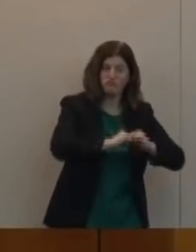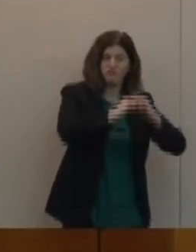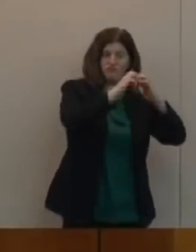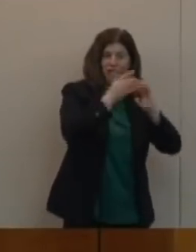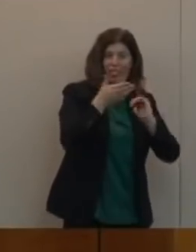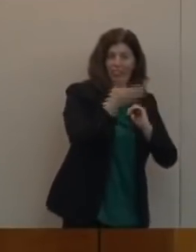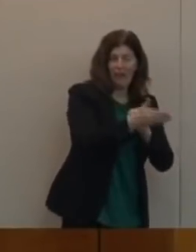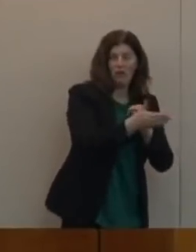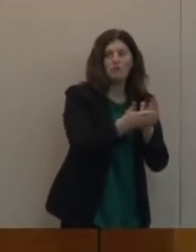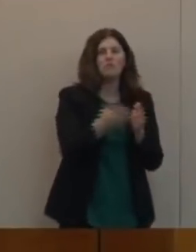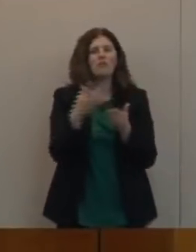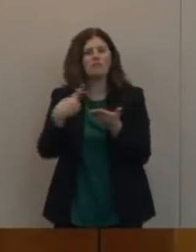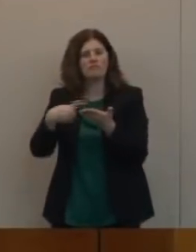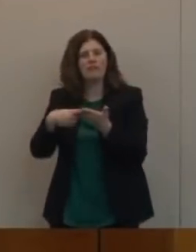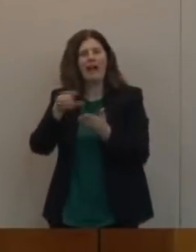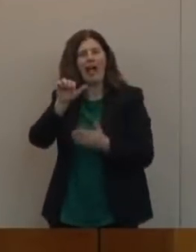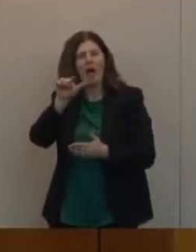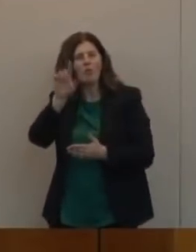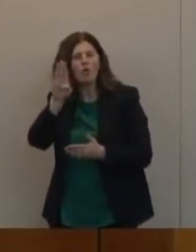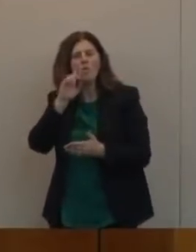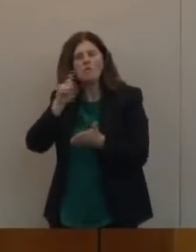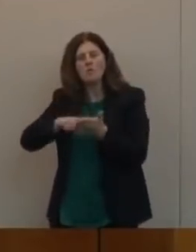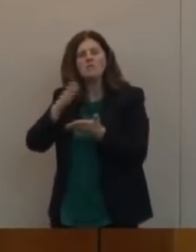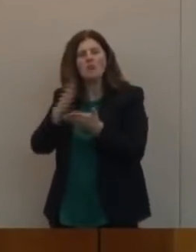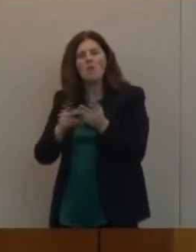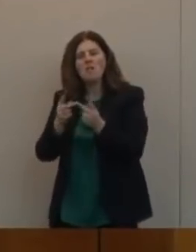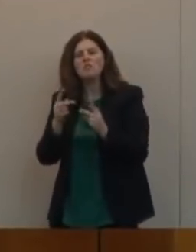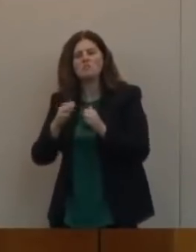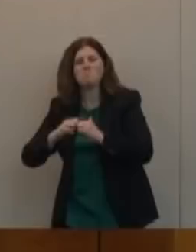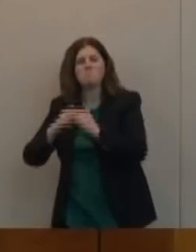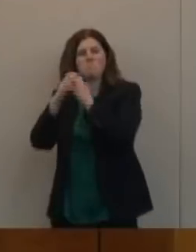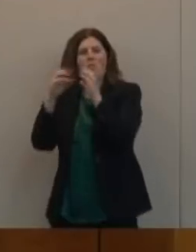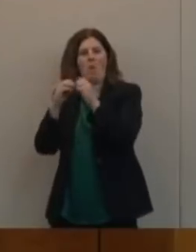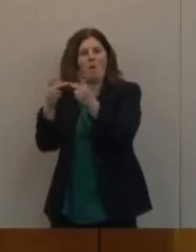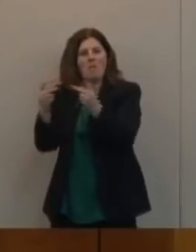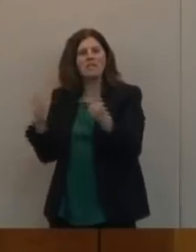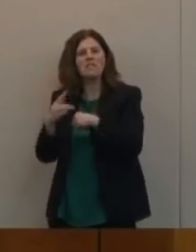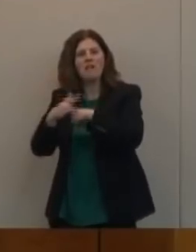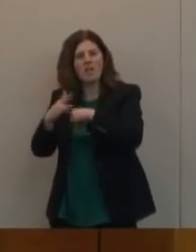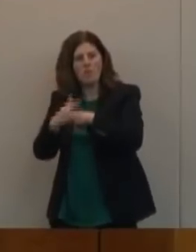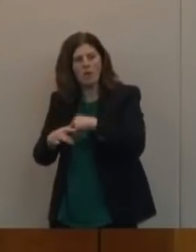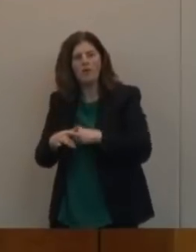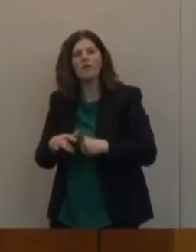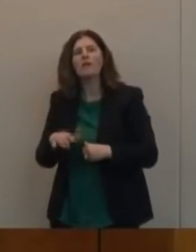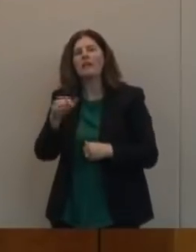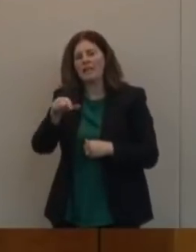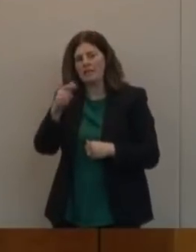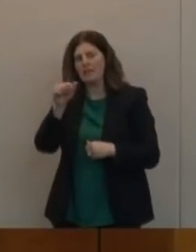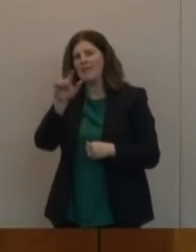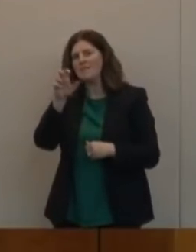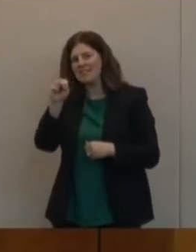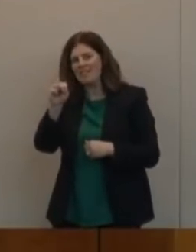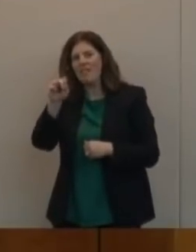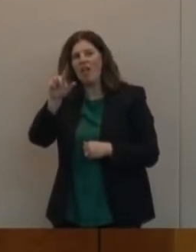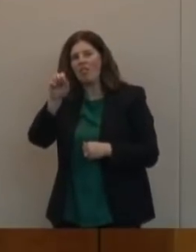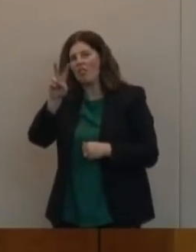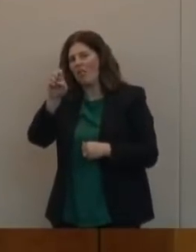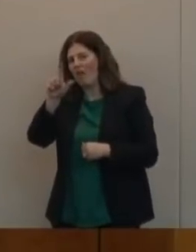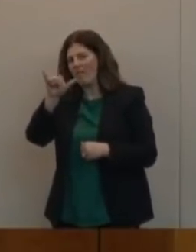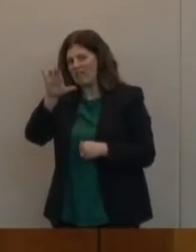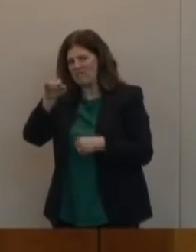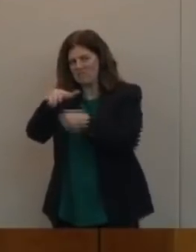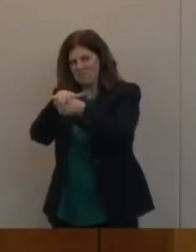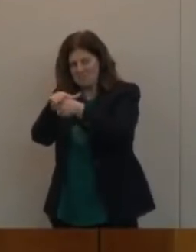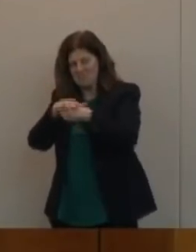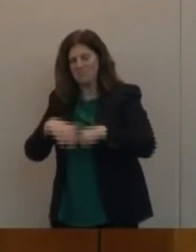we mentioned last week remodeling the Gibson facility, and we are really excited about the work that Secretary Hotram Lopez has done just in the past